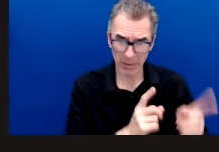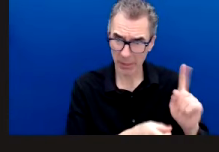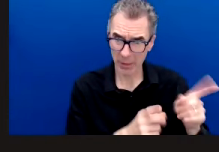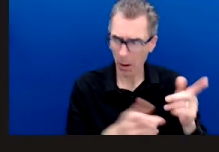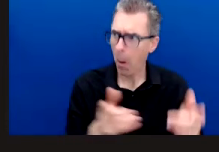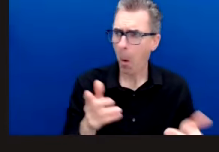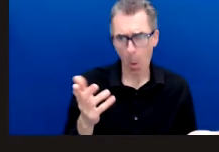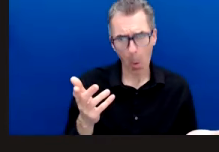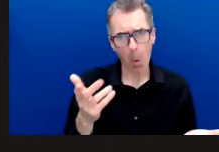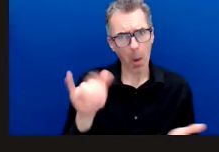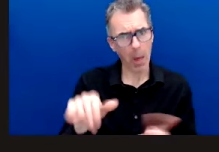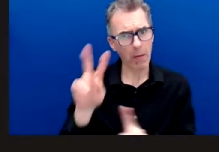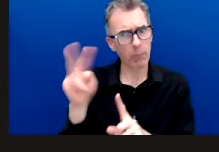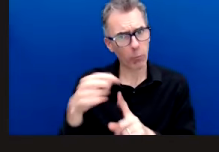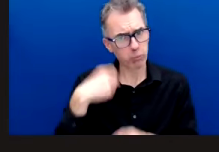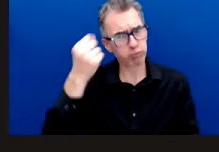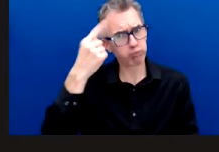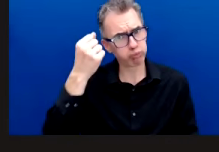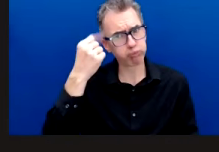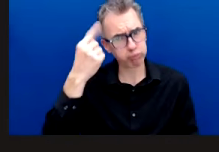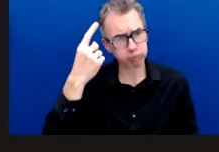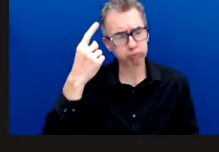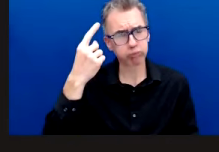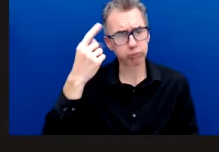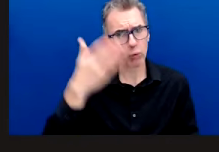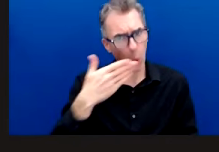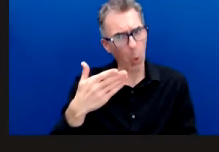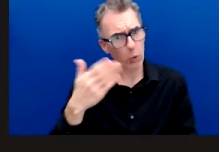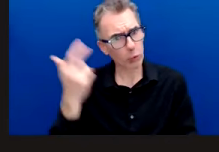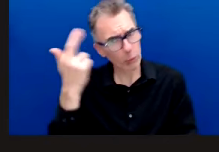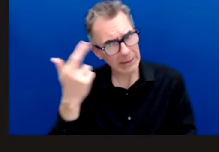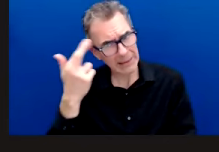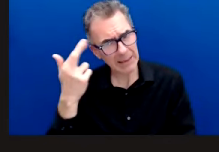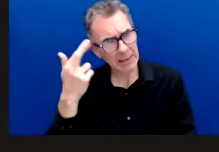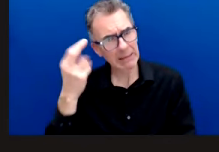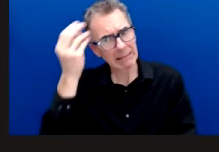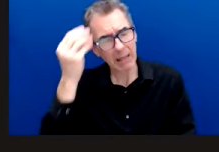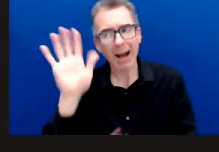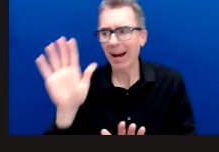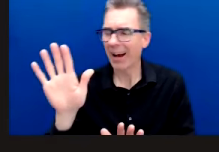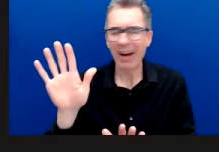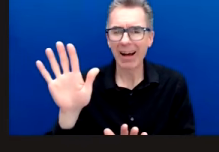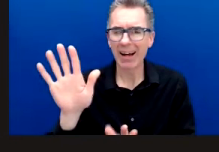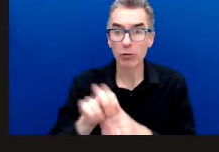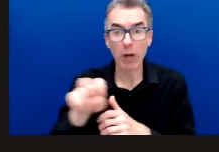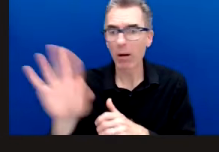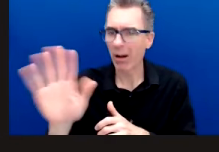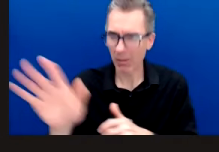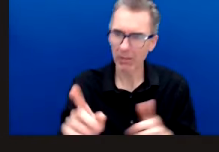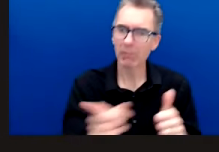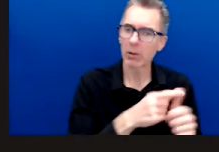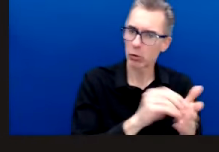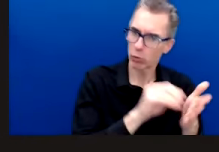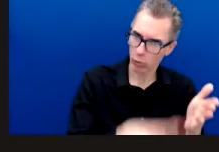we understand that, you know, the tension's there, but, you know, this is up to the student to decide, right? Whether or not they are